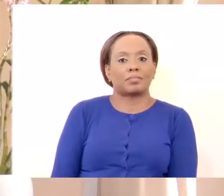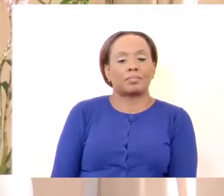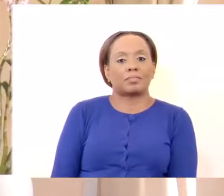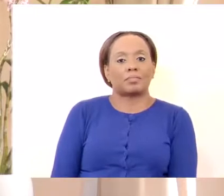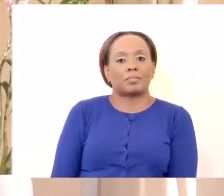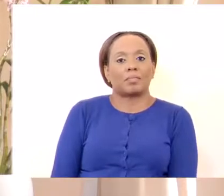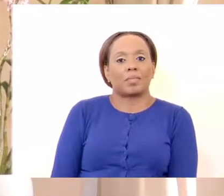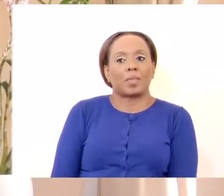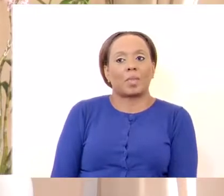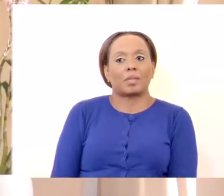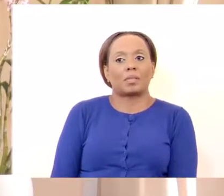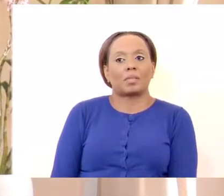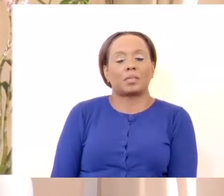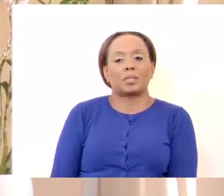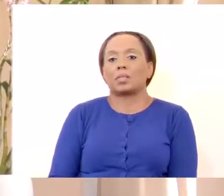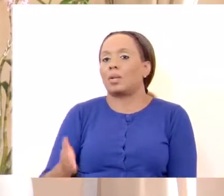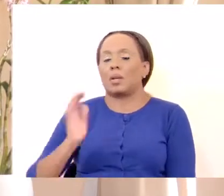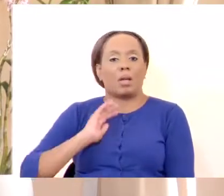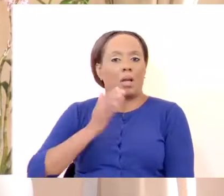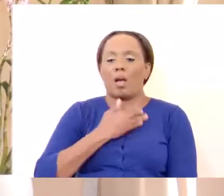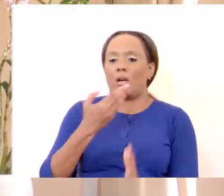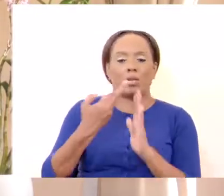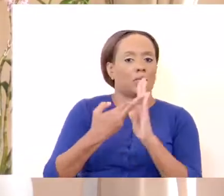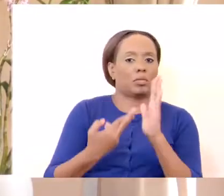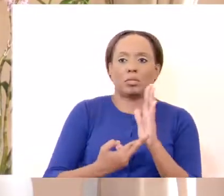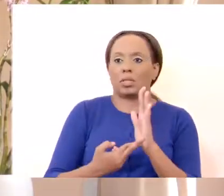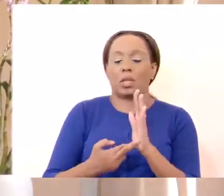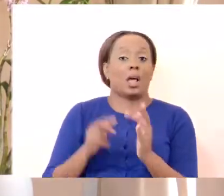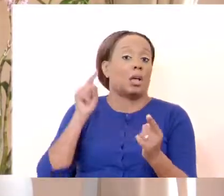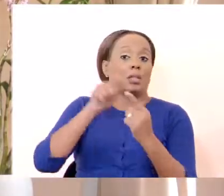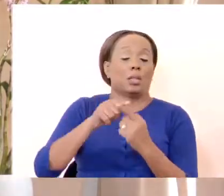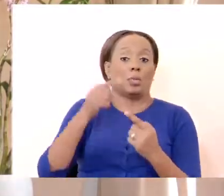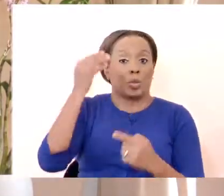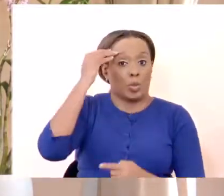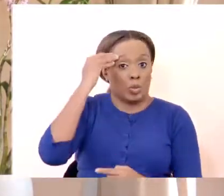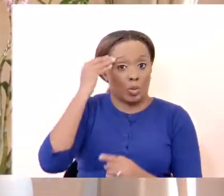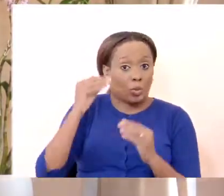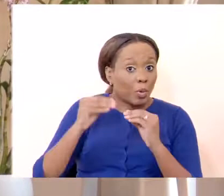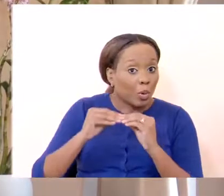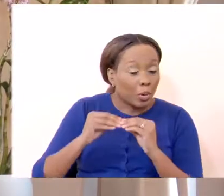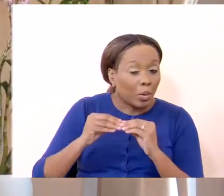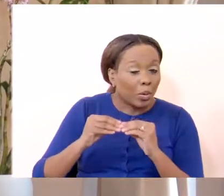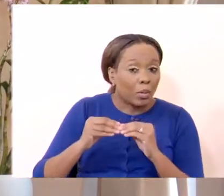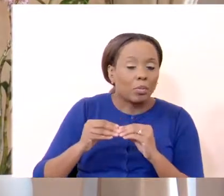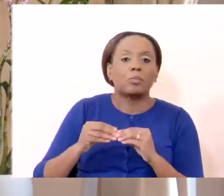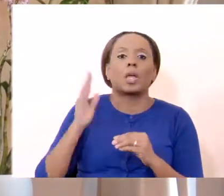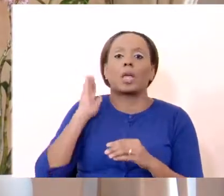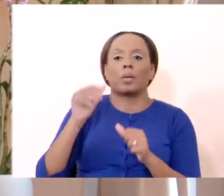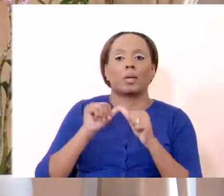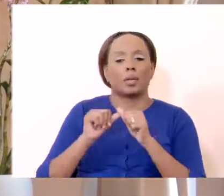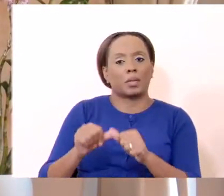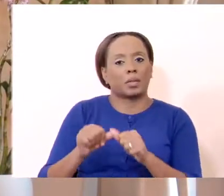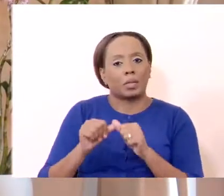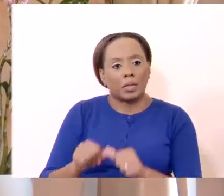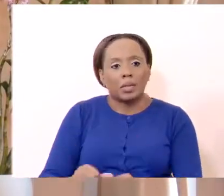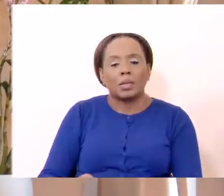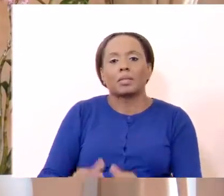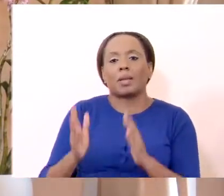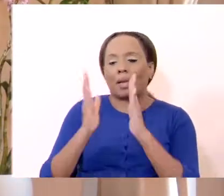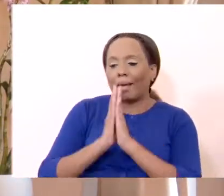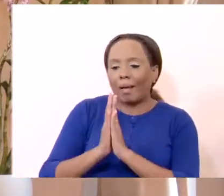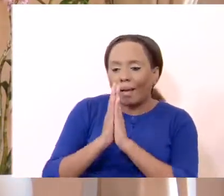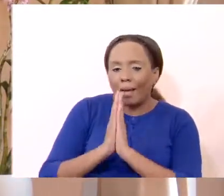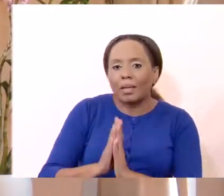the protocols at this point in time until we are in a position to do otherwise, and we will continue to seek the advice of